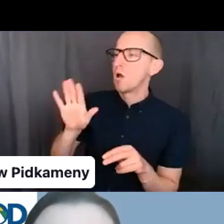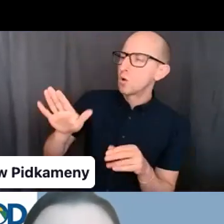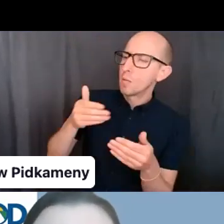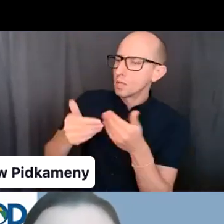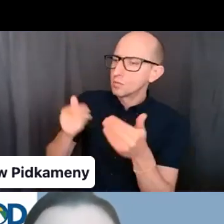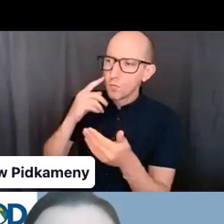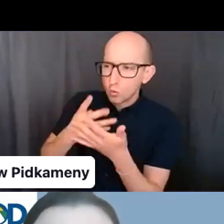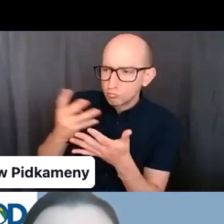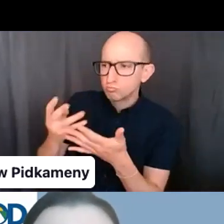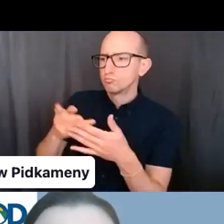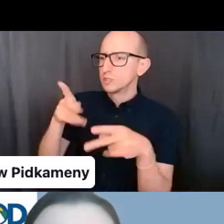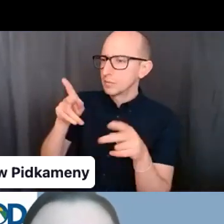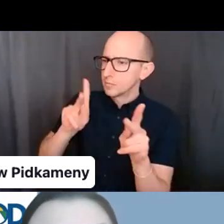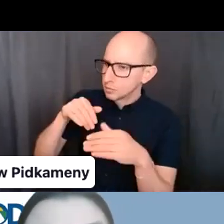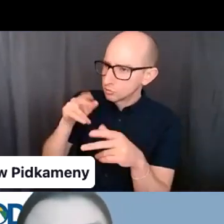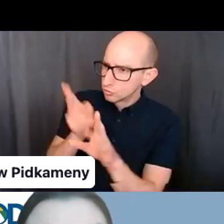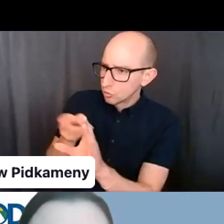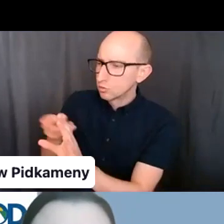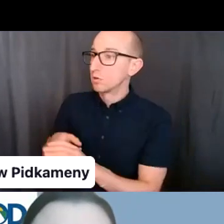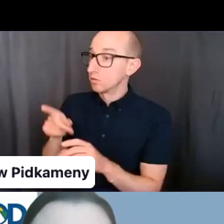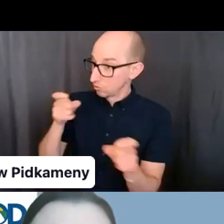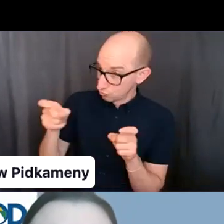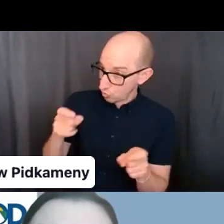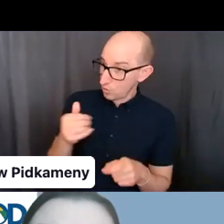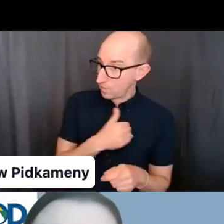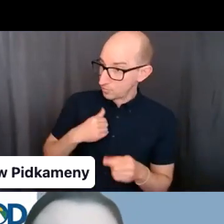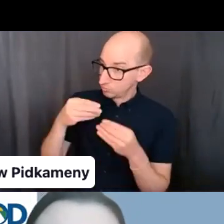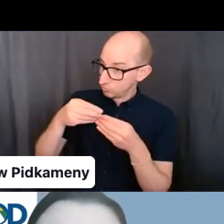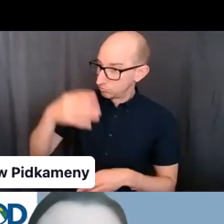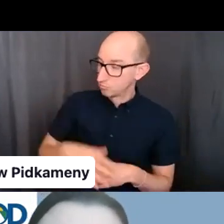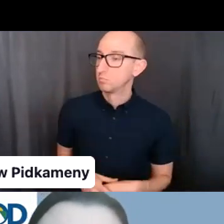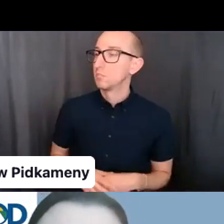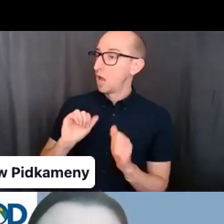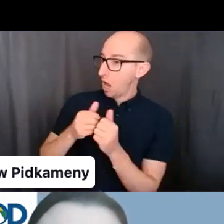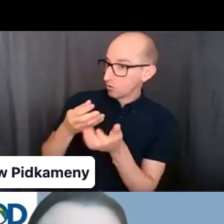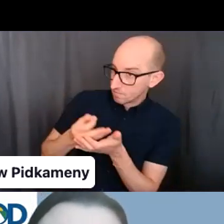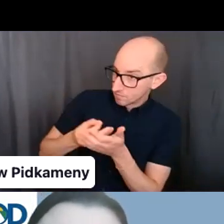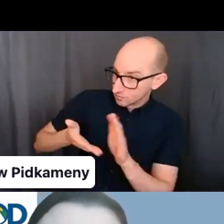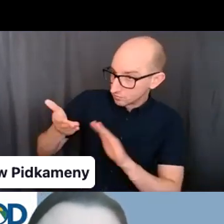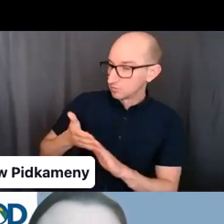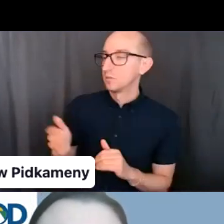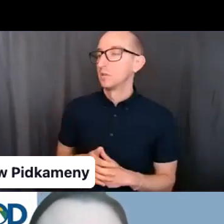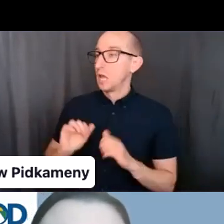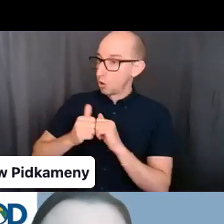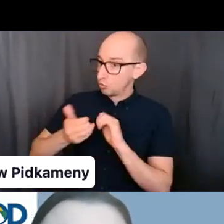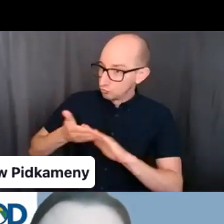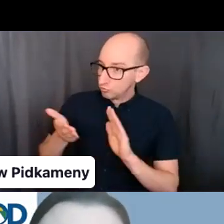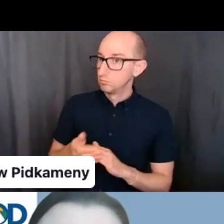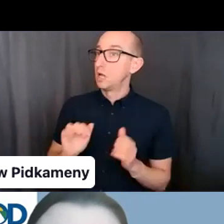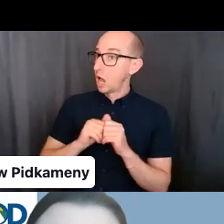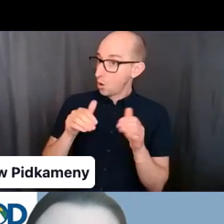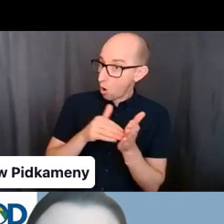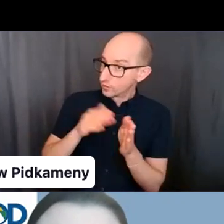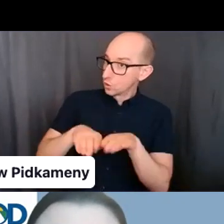of the membership over the club, how the club is financed and run, how often the club's facilities are open to the public. If you're dealing